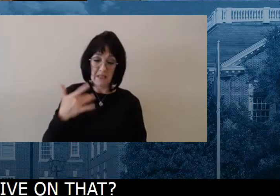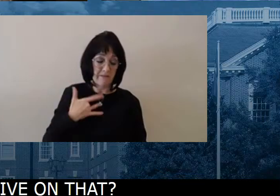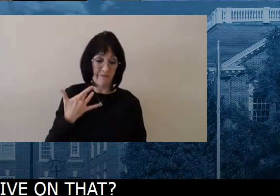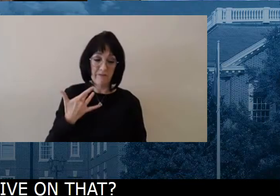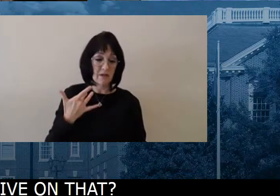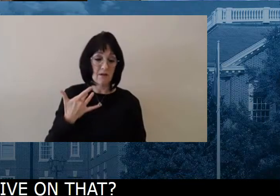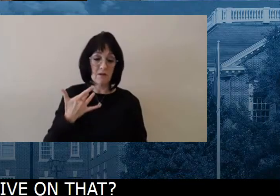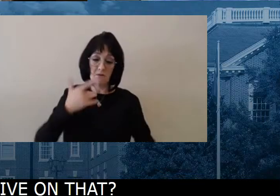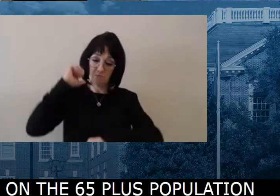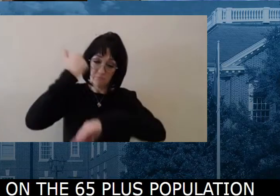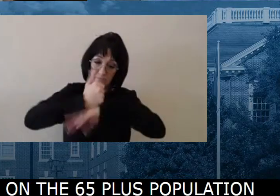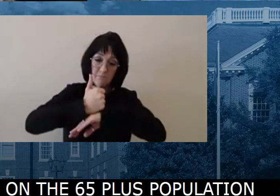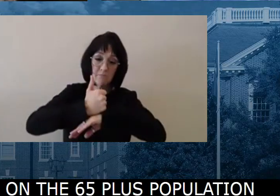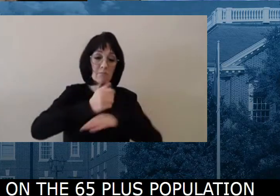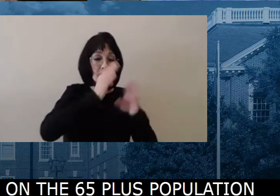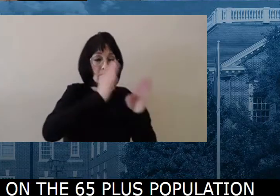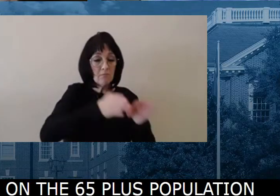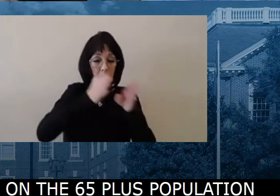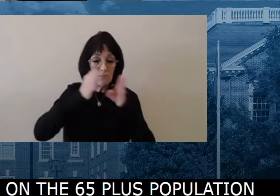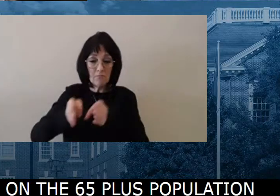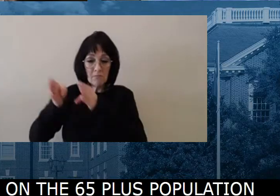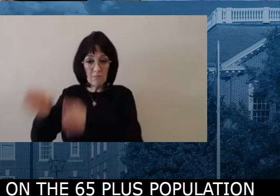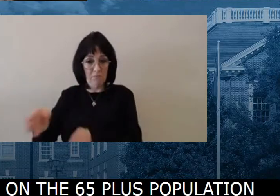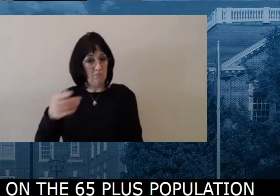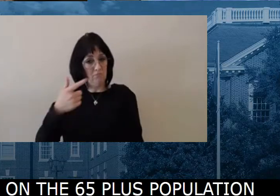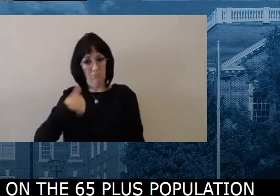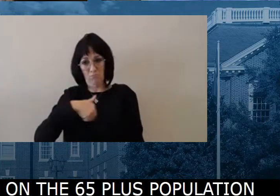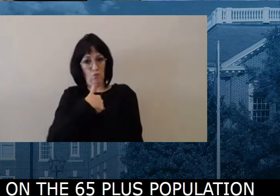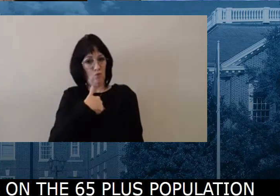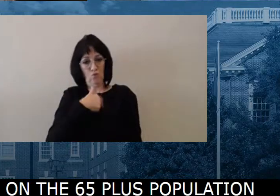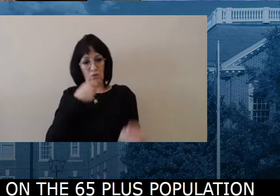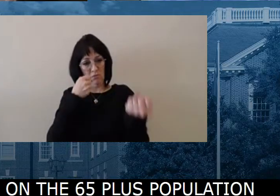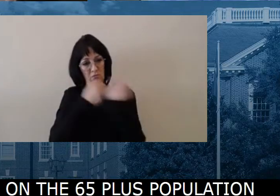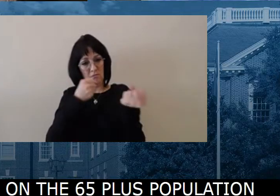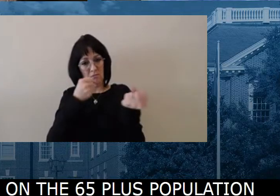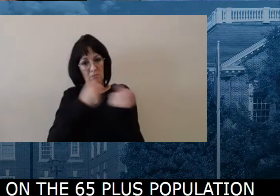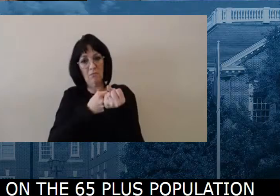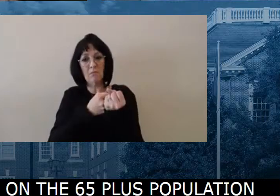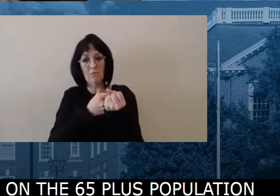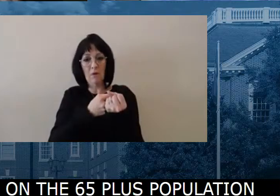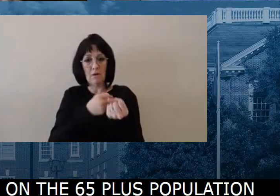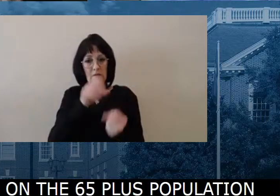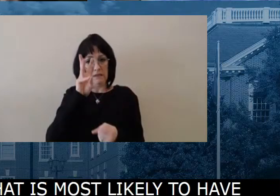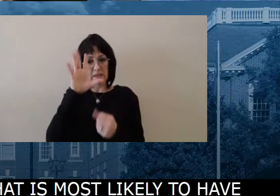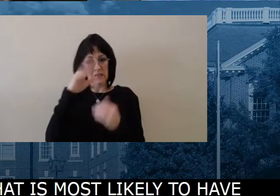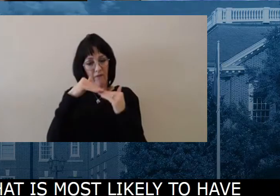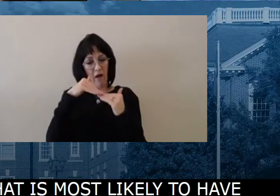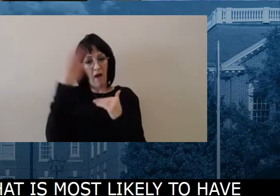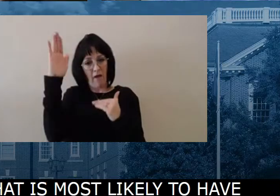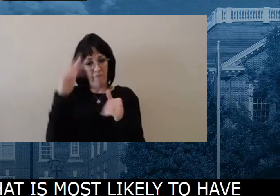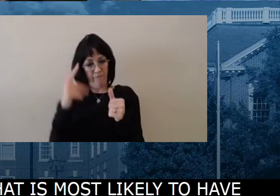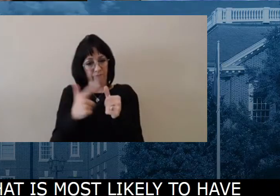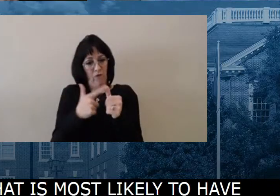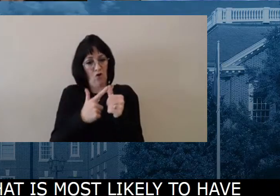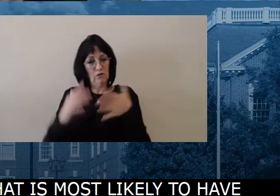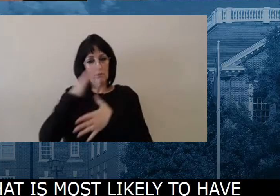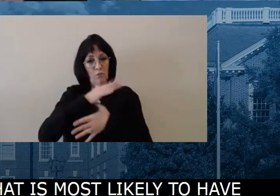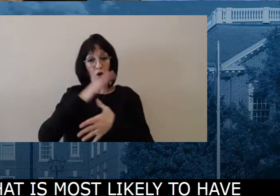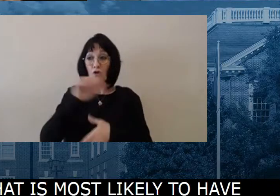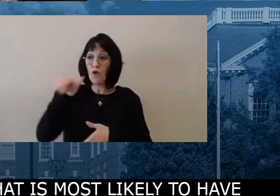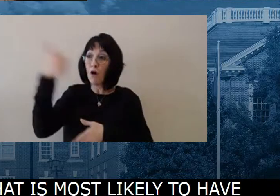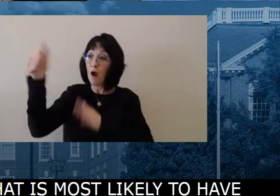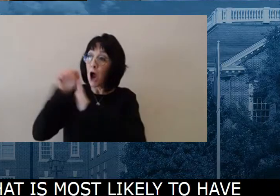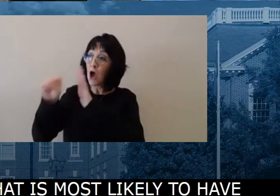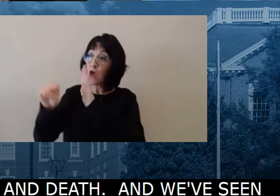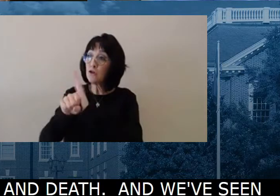have consequences, hospitalization and death. And, we've seen, I've got family members in